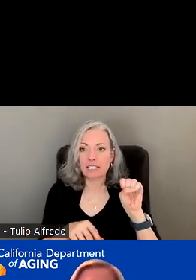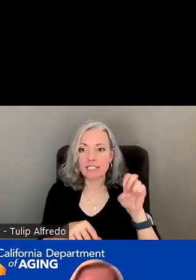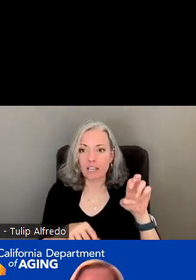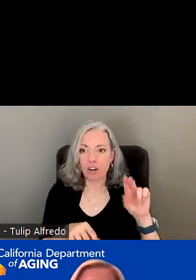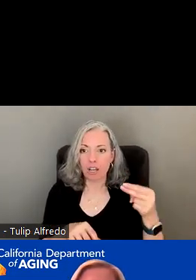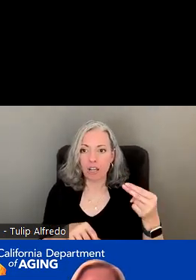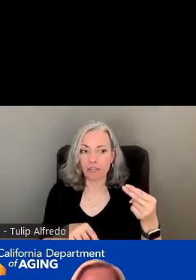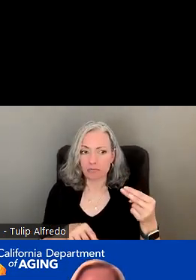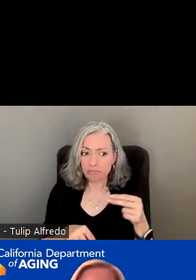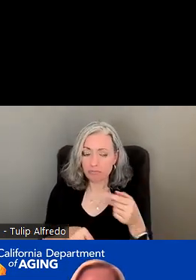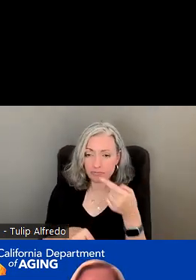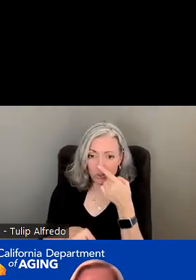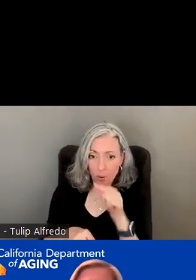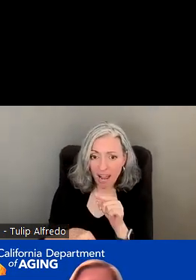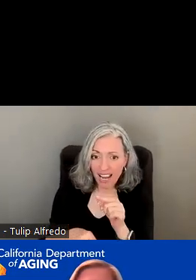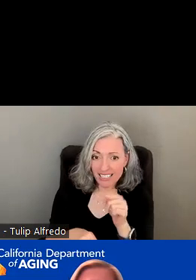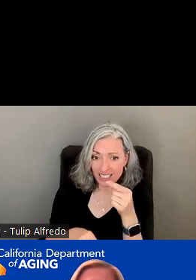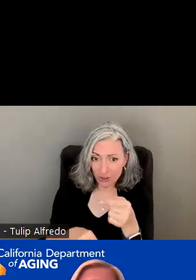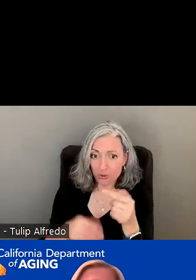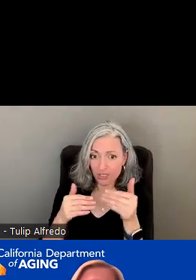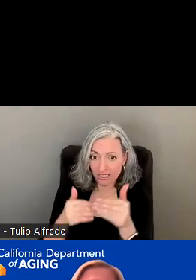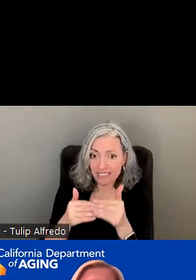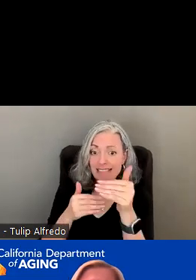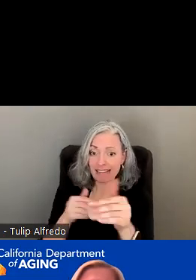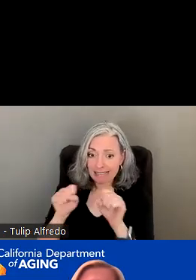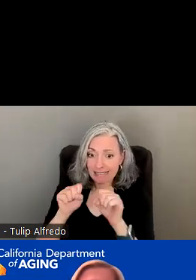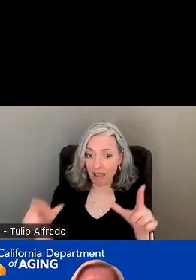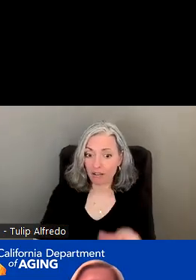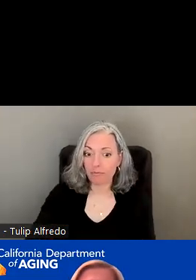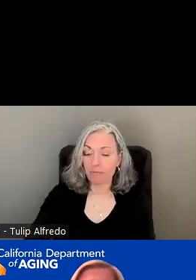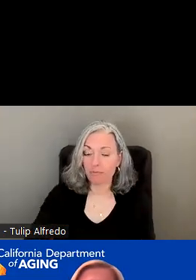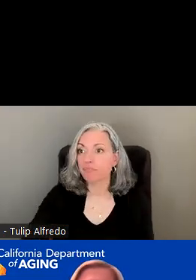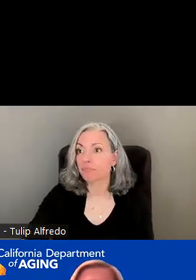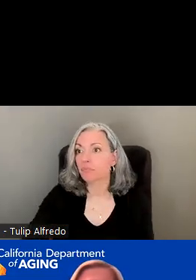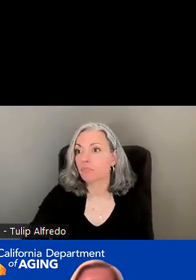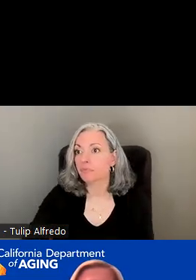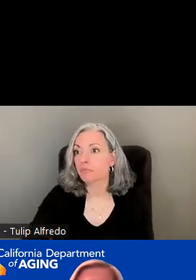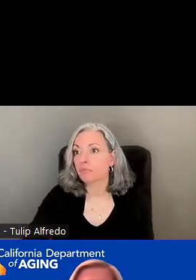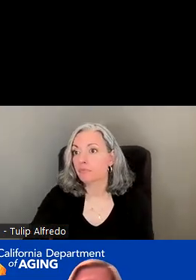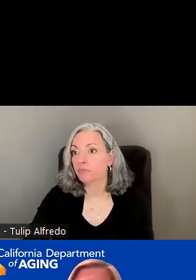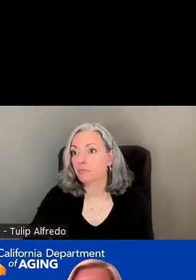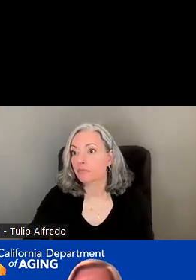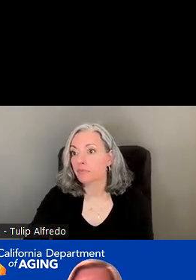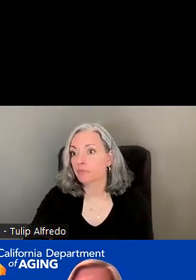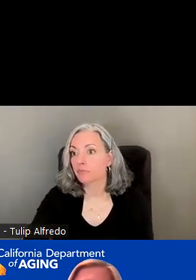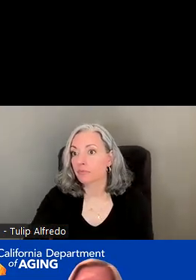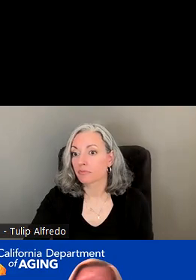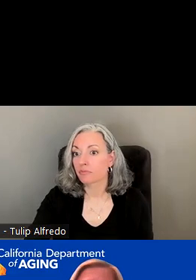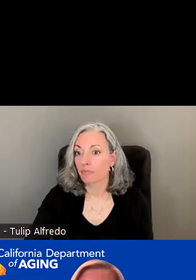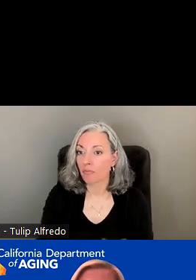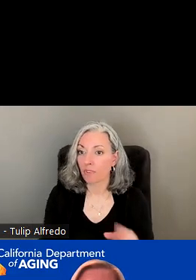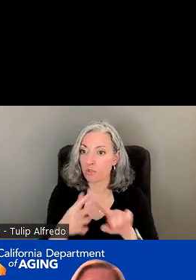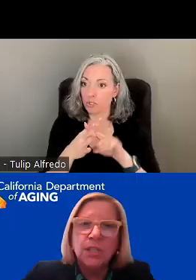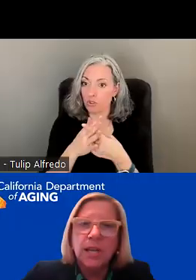if you're on, we'll ask you to just touch on the next slide as we tee up for the day